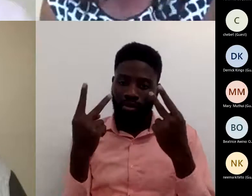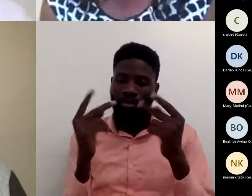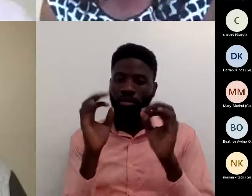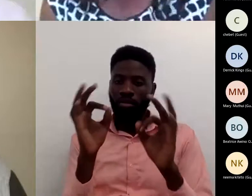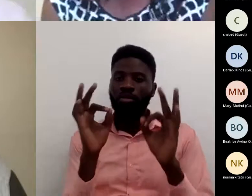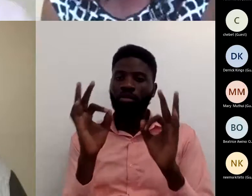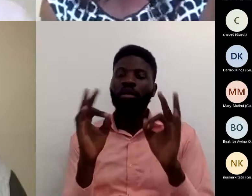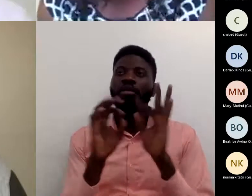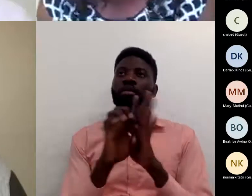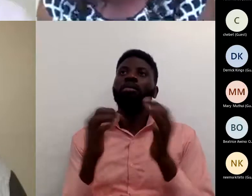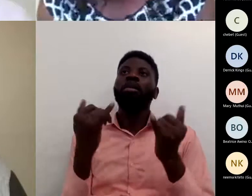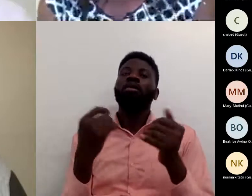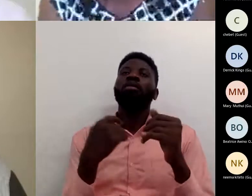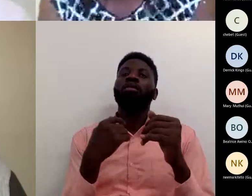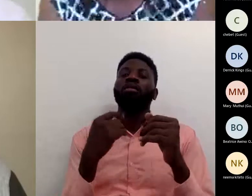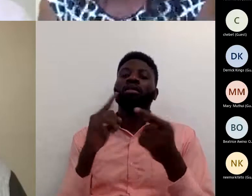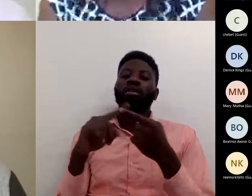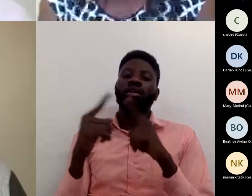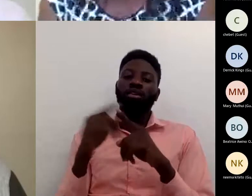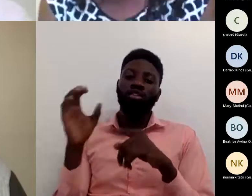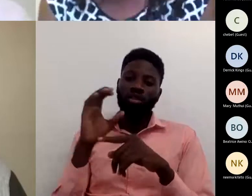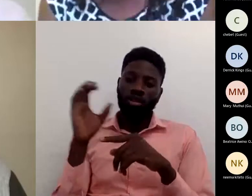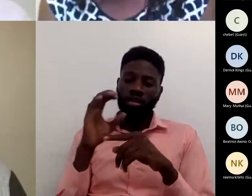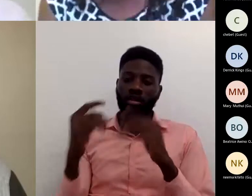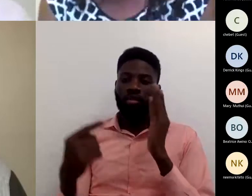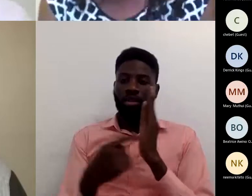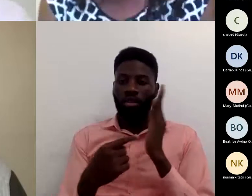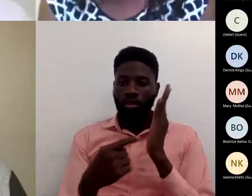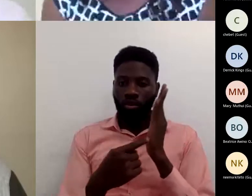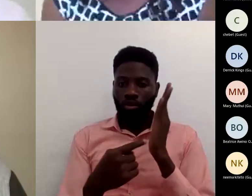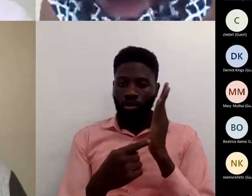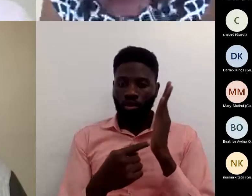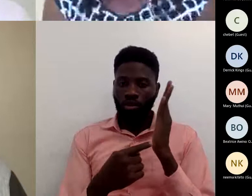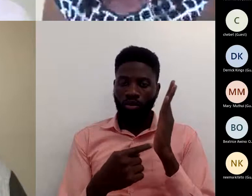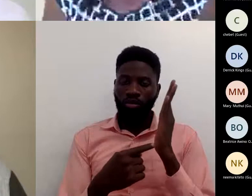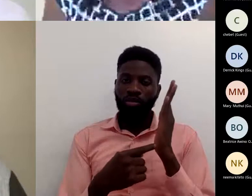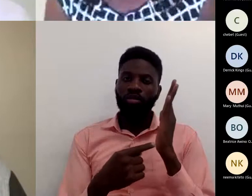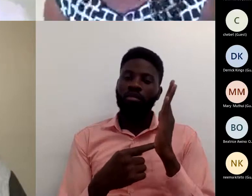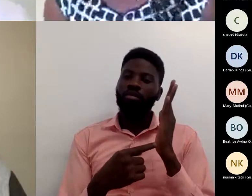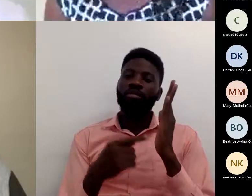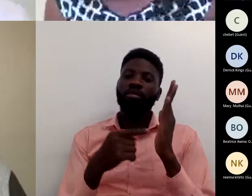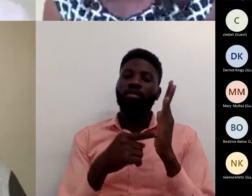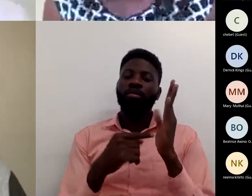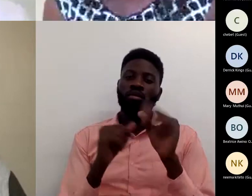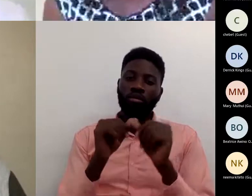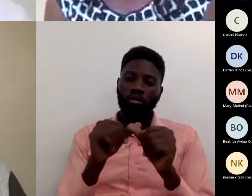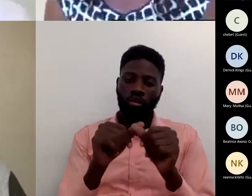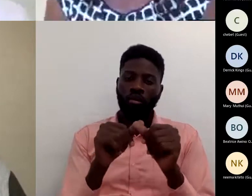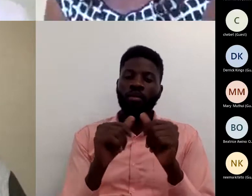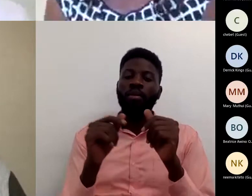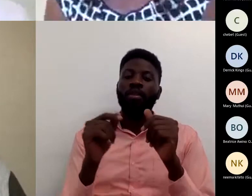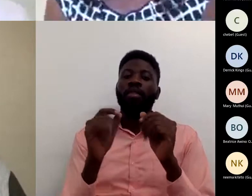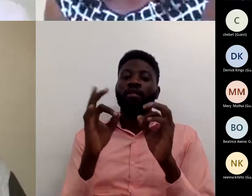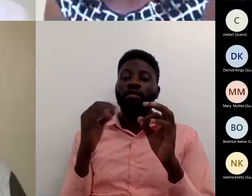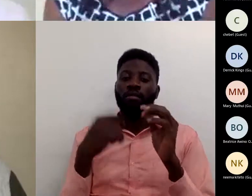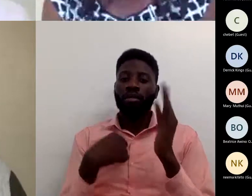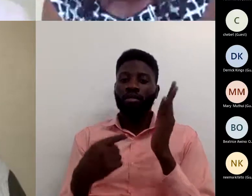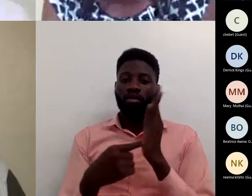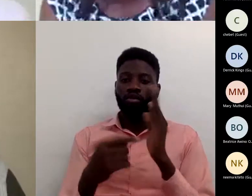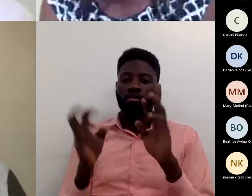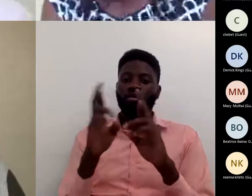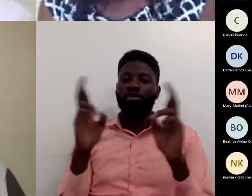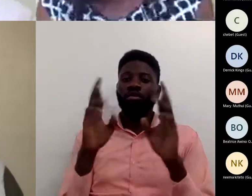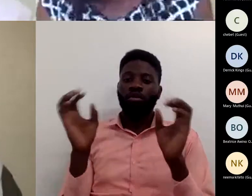say right now at Standard Chartered Bank, digital is big. I studied that because I saw if I'm not ready for digital,